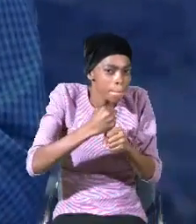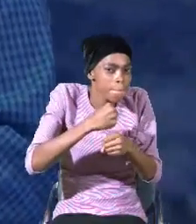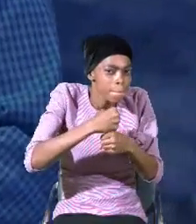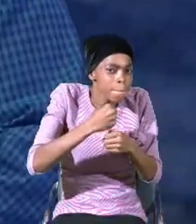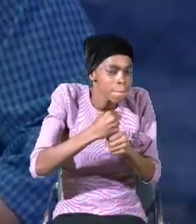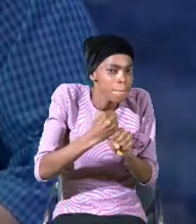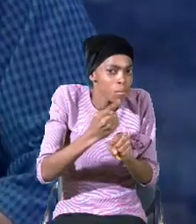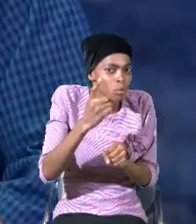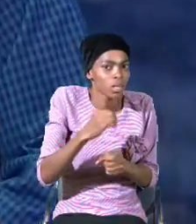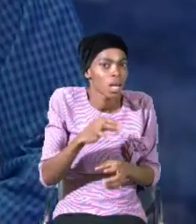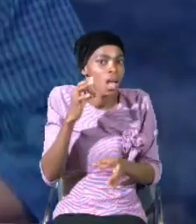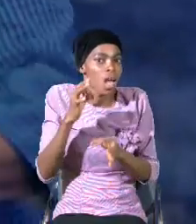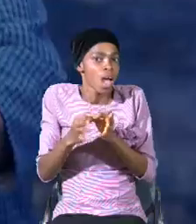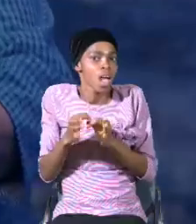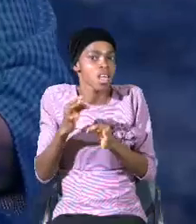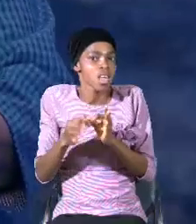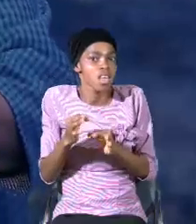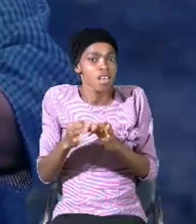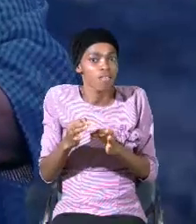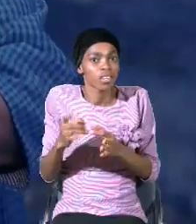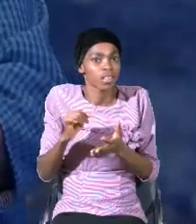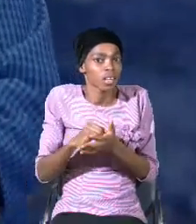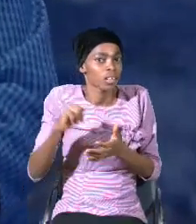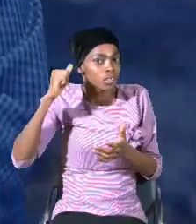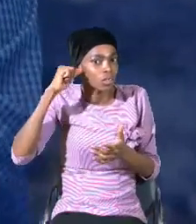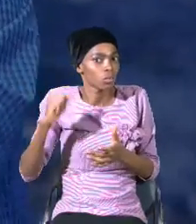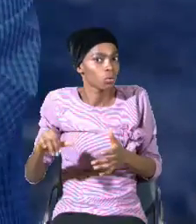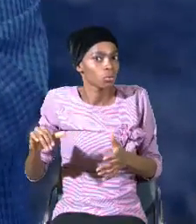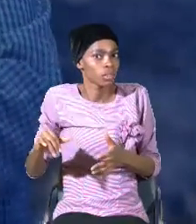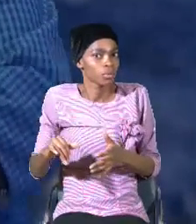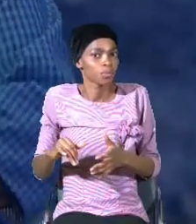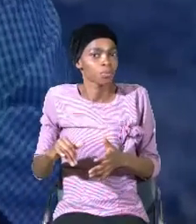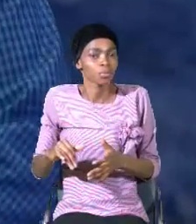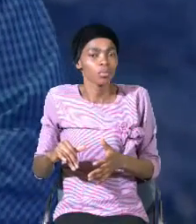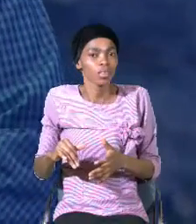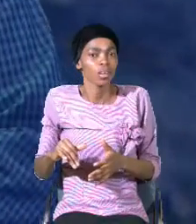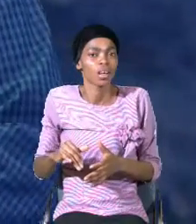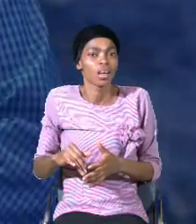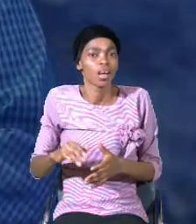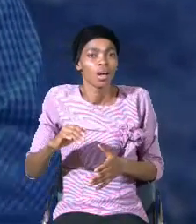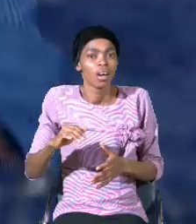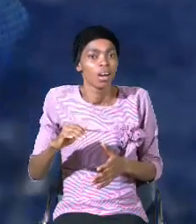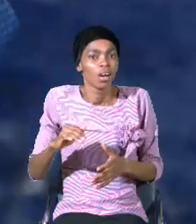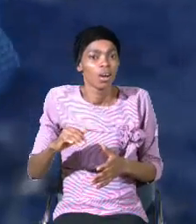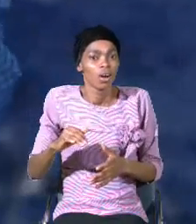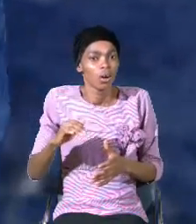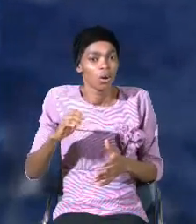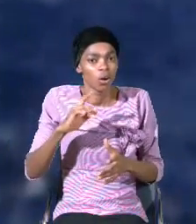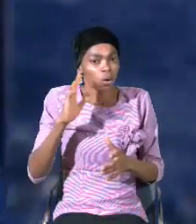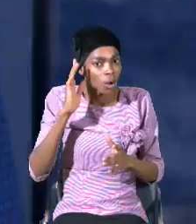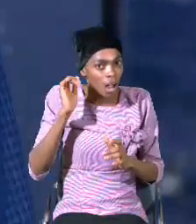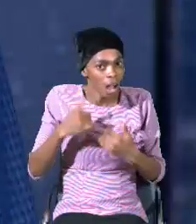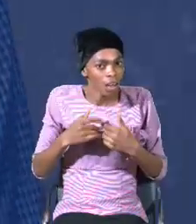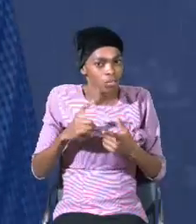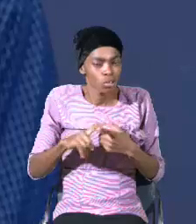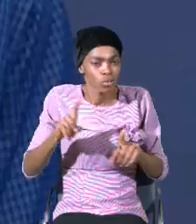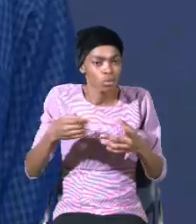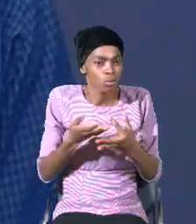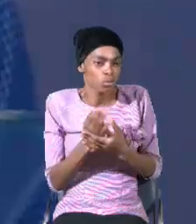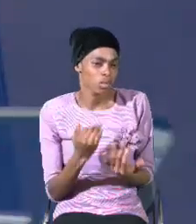the fire of melting, you cannot mold it to the right shape, but he melts